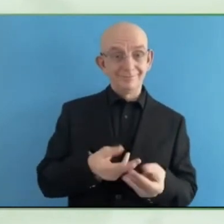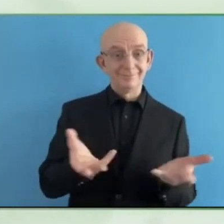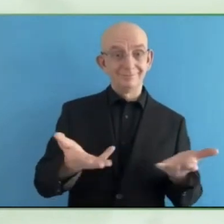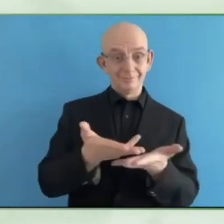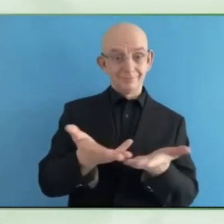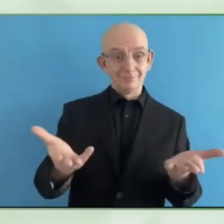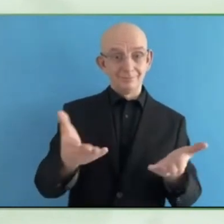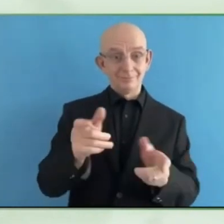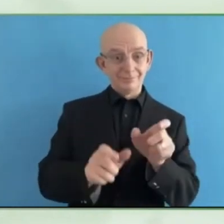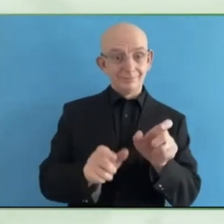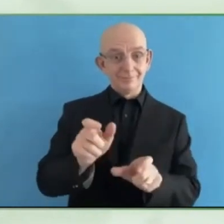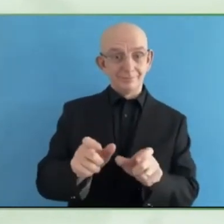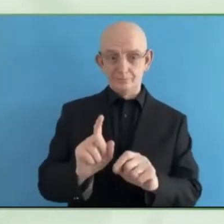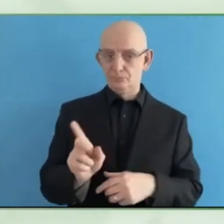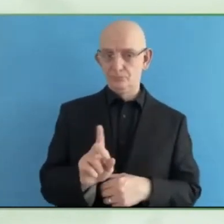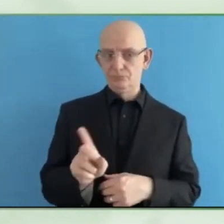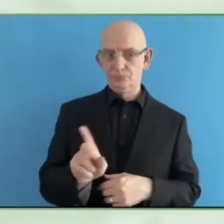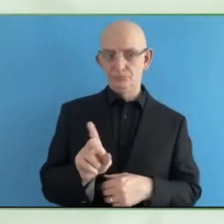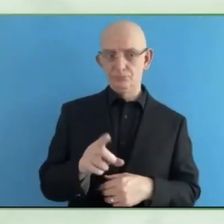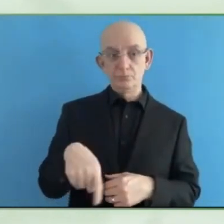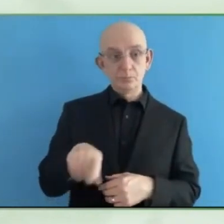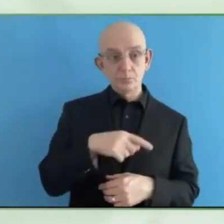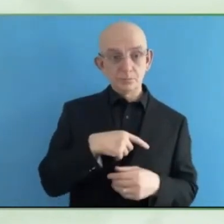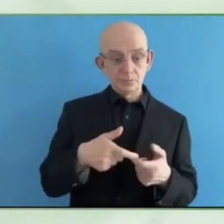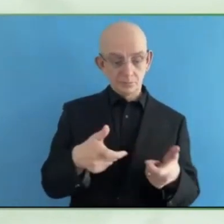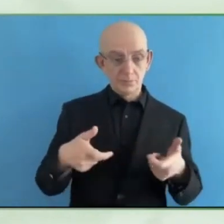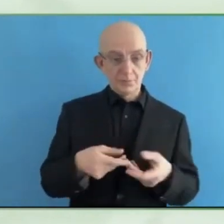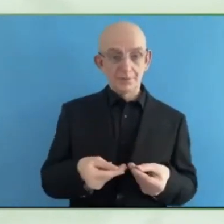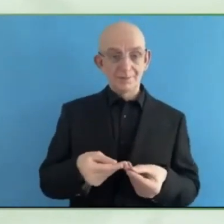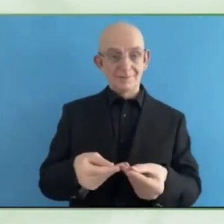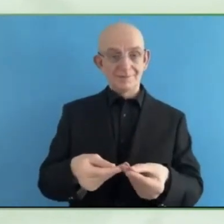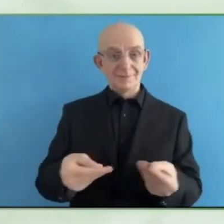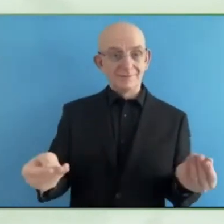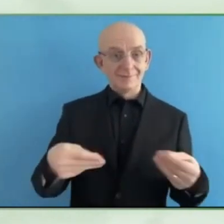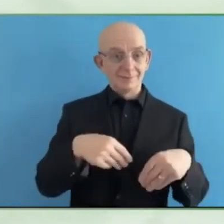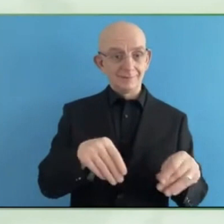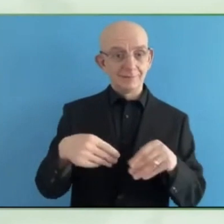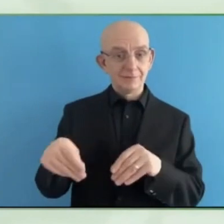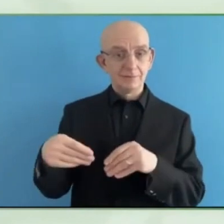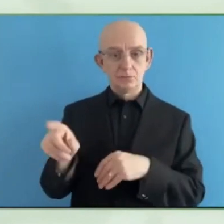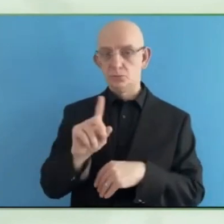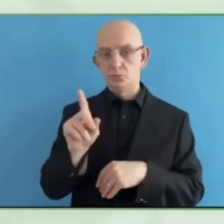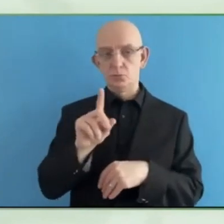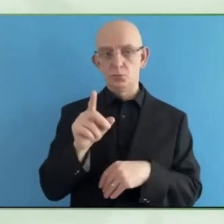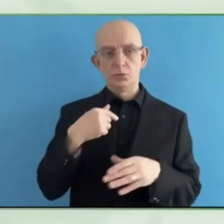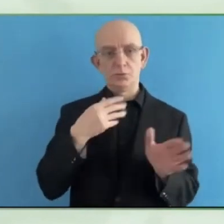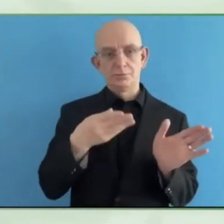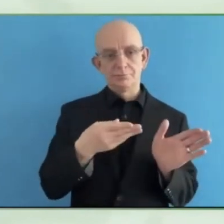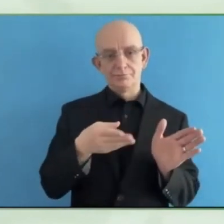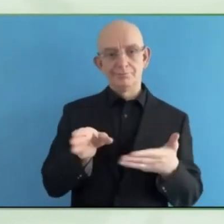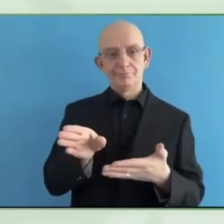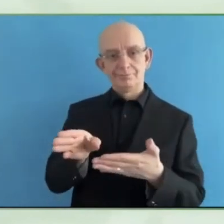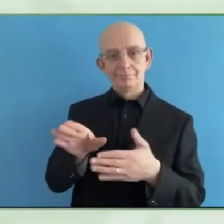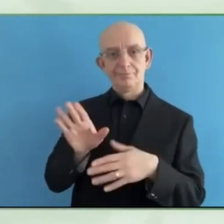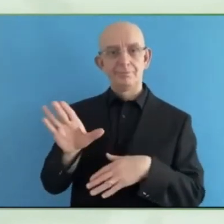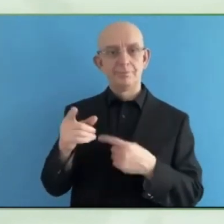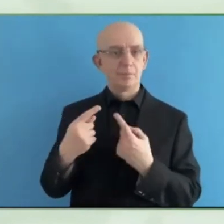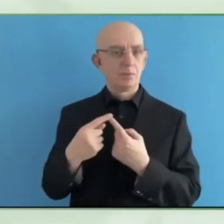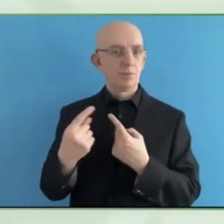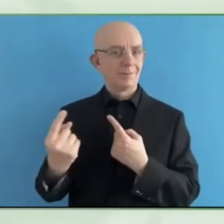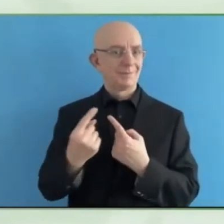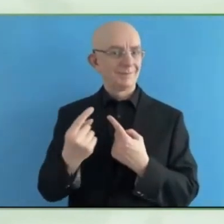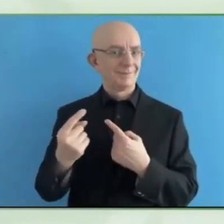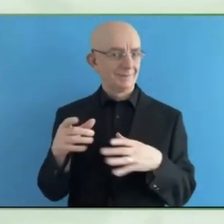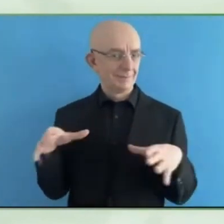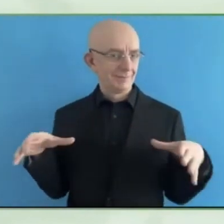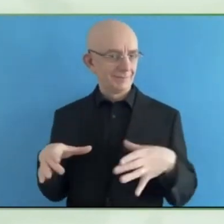think and we are convinced, and our attitude is about people. And everything in our world is about people. technology